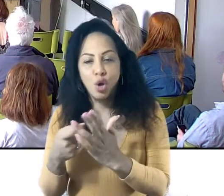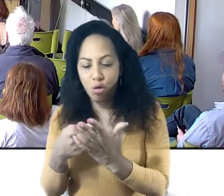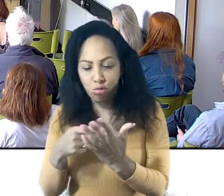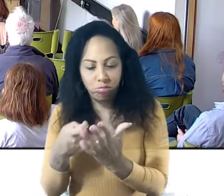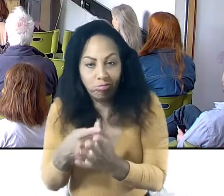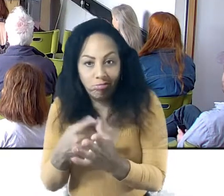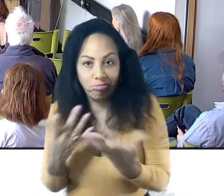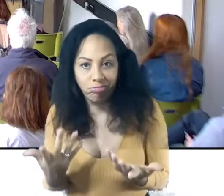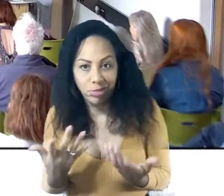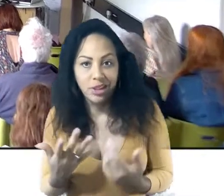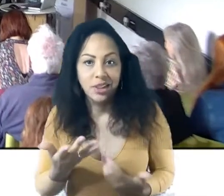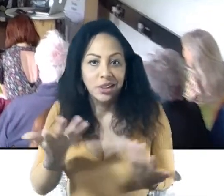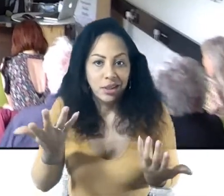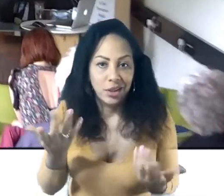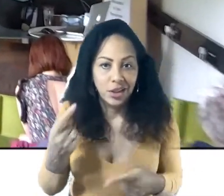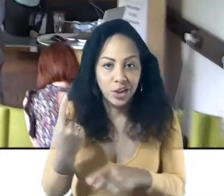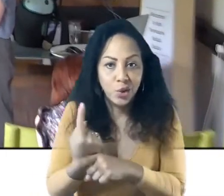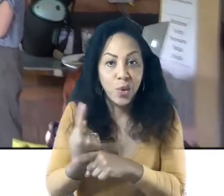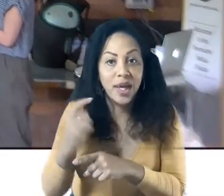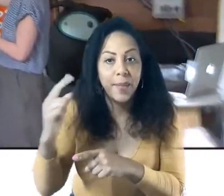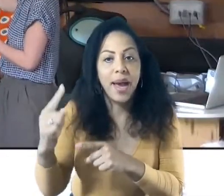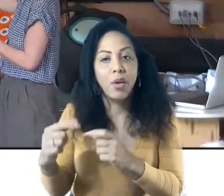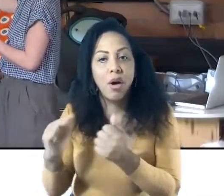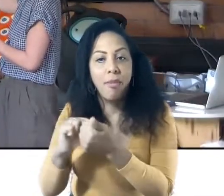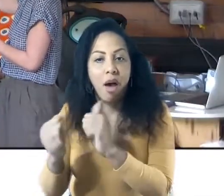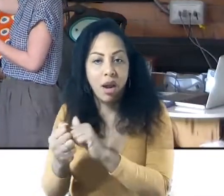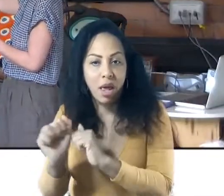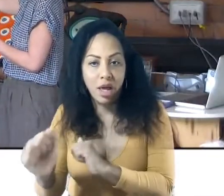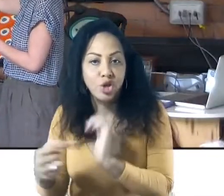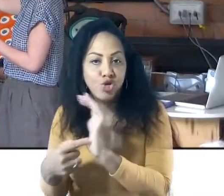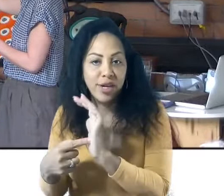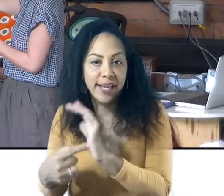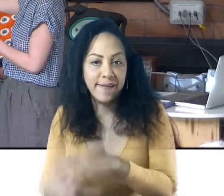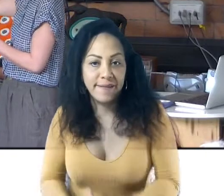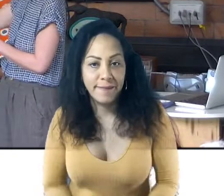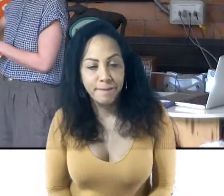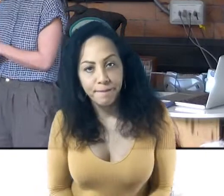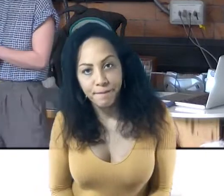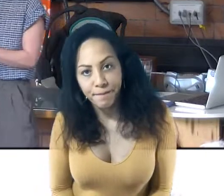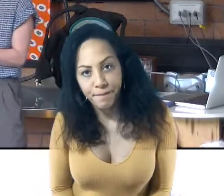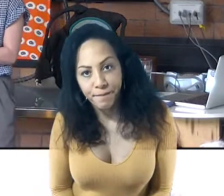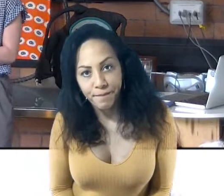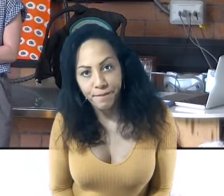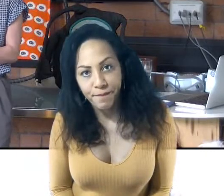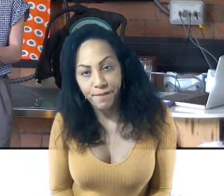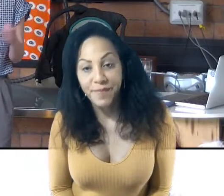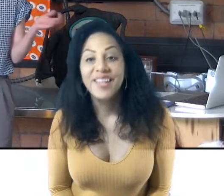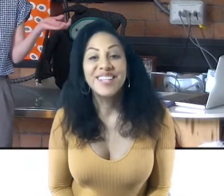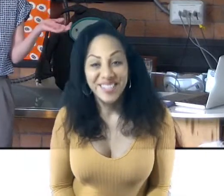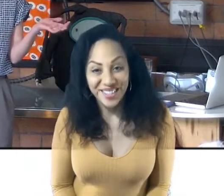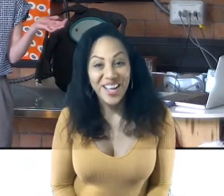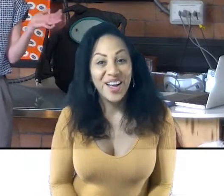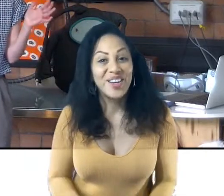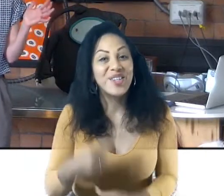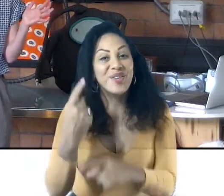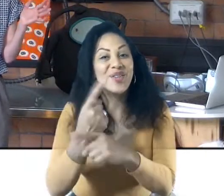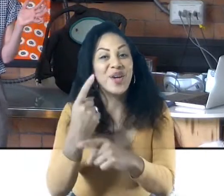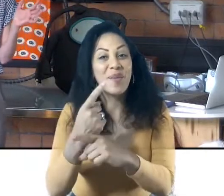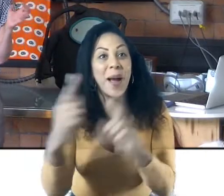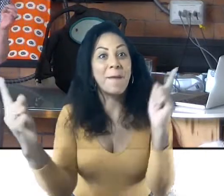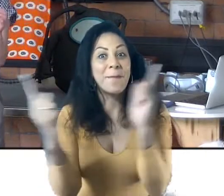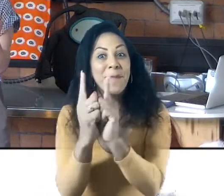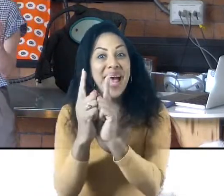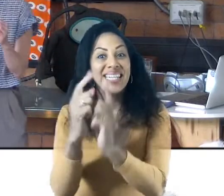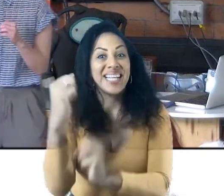This is at the Station House pub, and it was love at first sight. And 30 years later, they're still